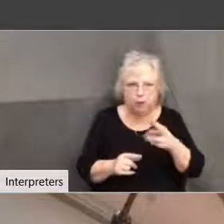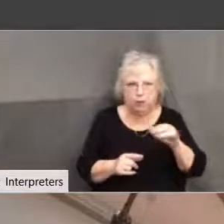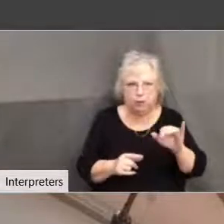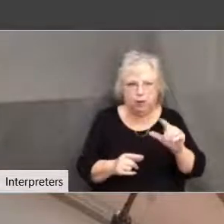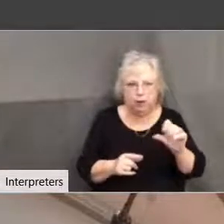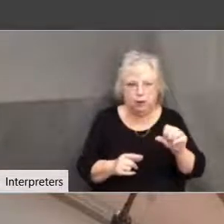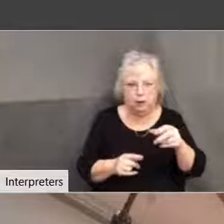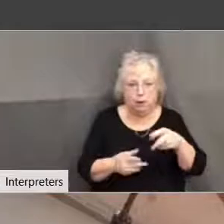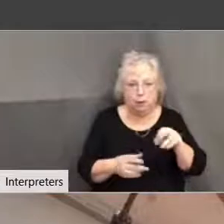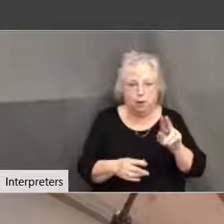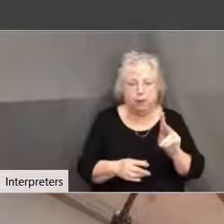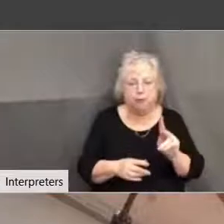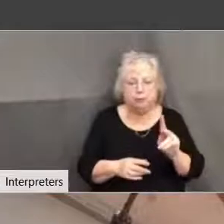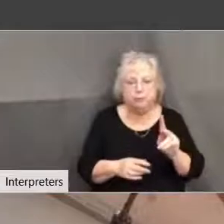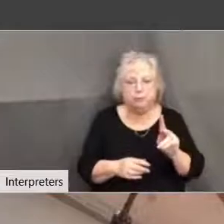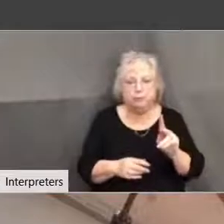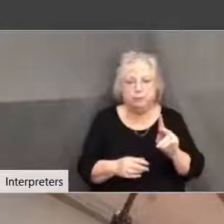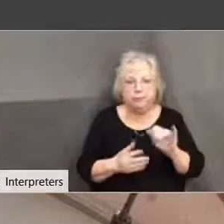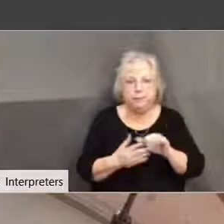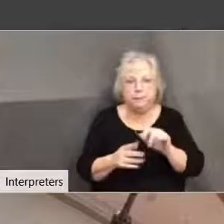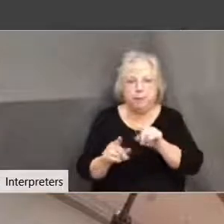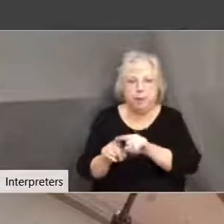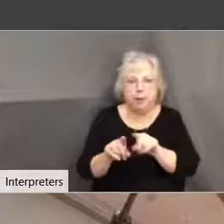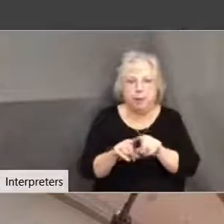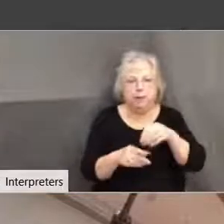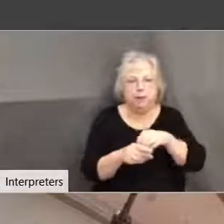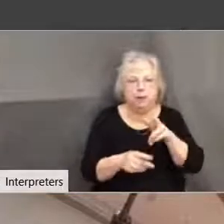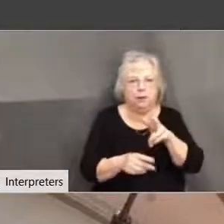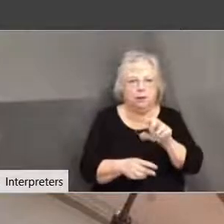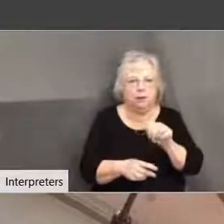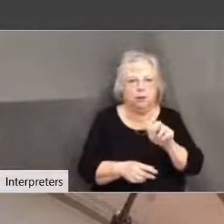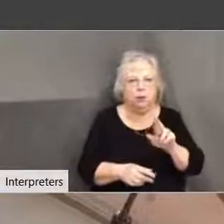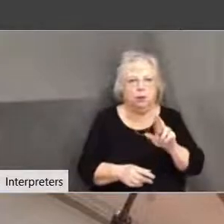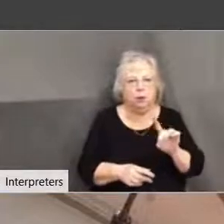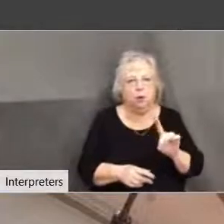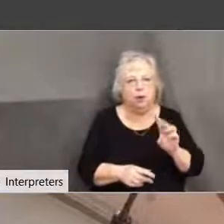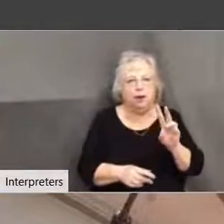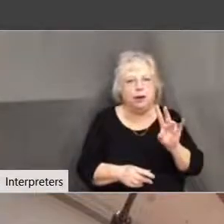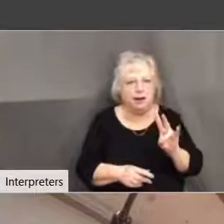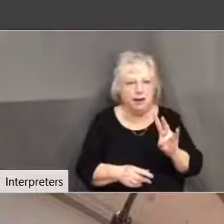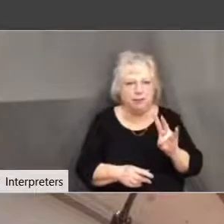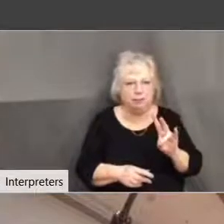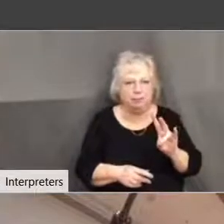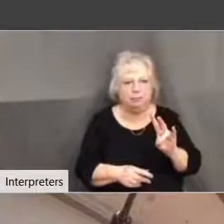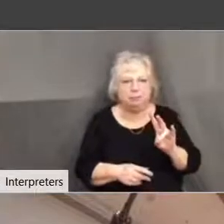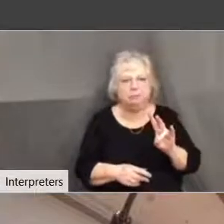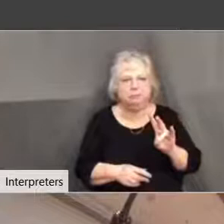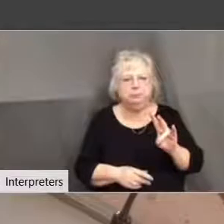Park, that's also in Ward 7, and